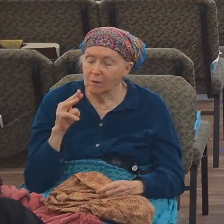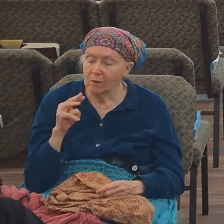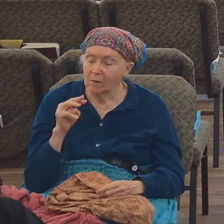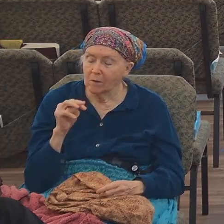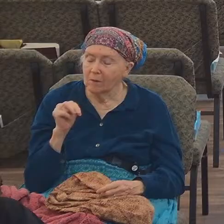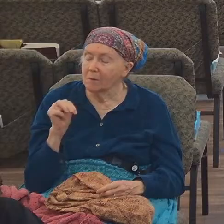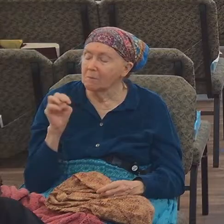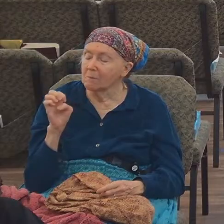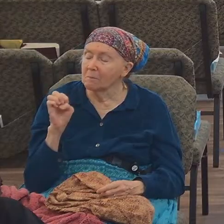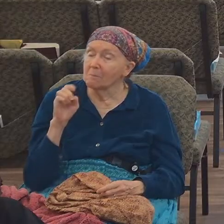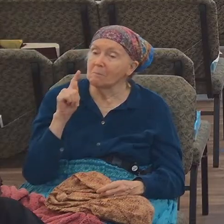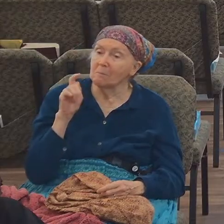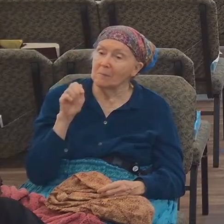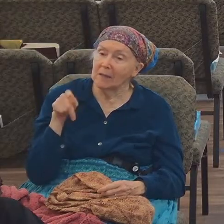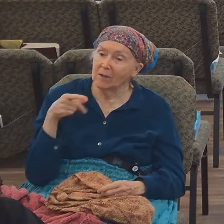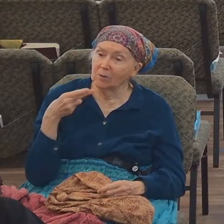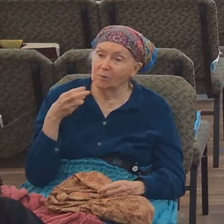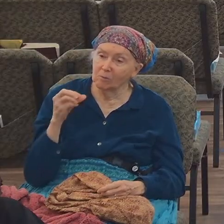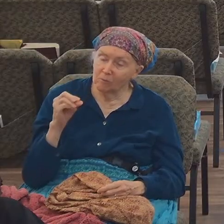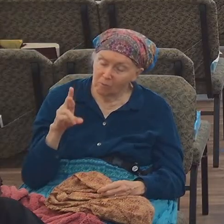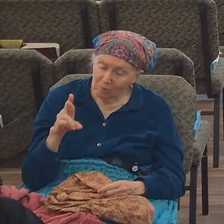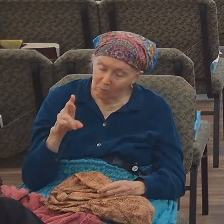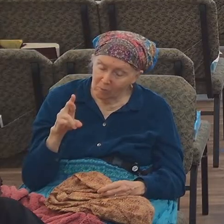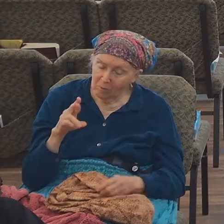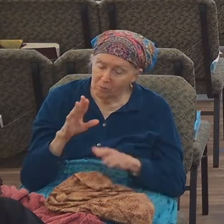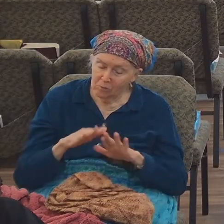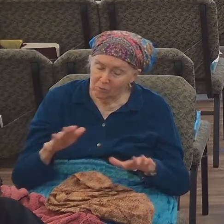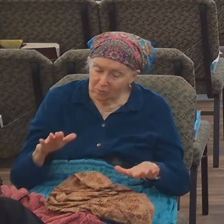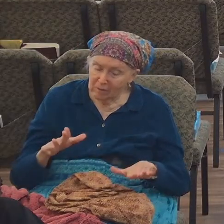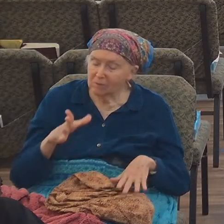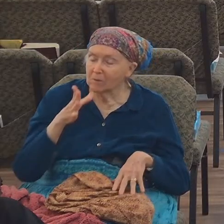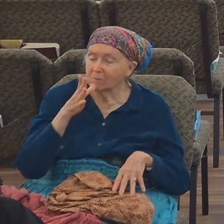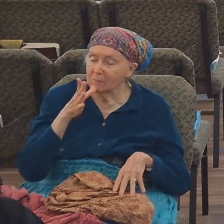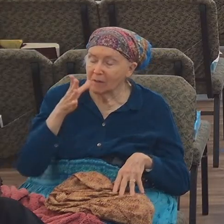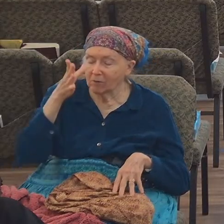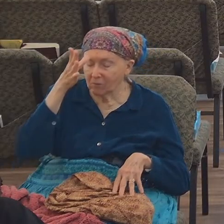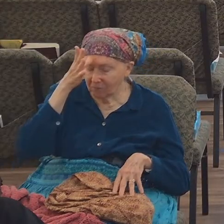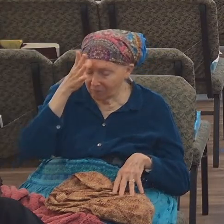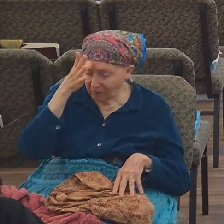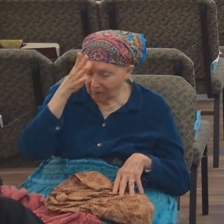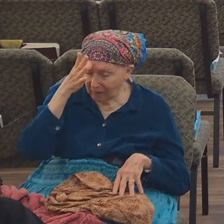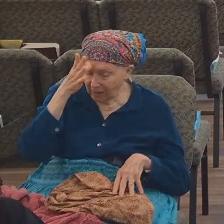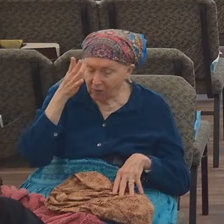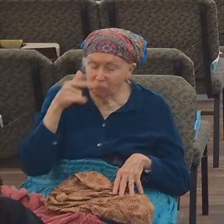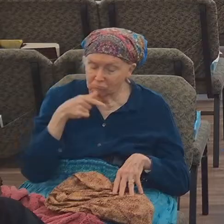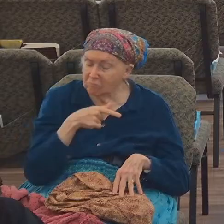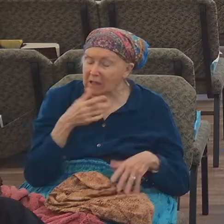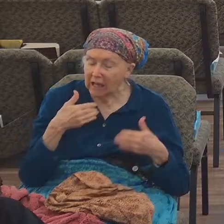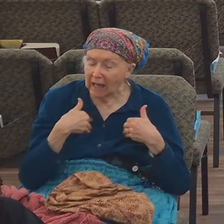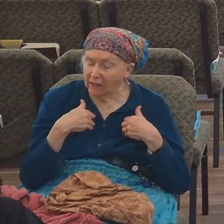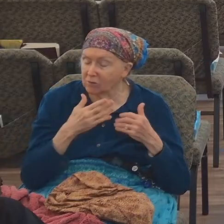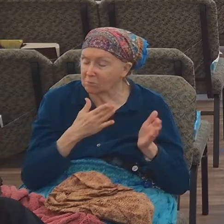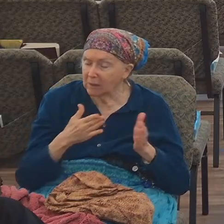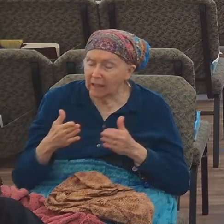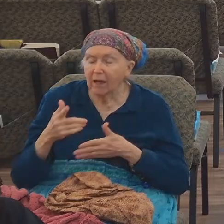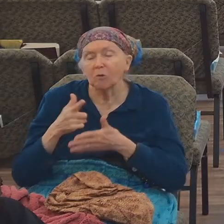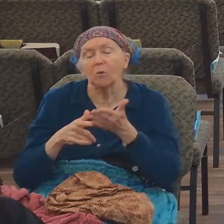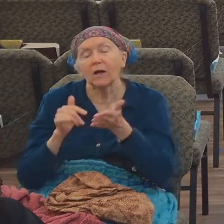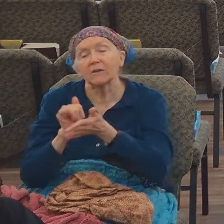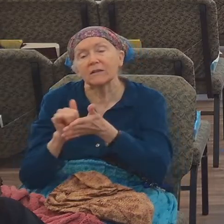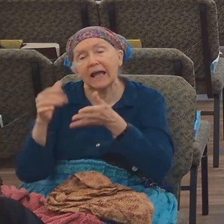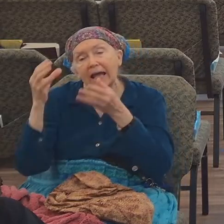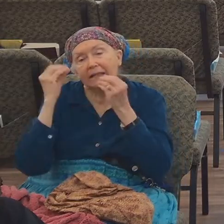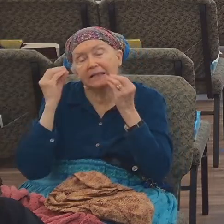mother, father, think about that language. He's a very intentional guy, right? What does that teach us? What is